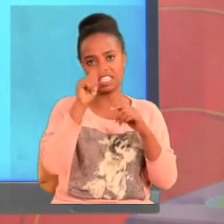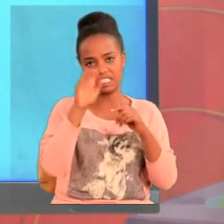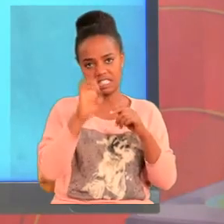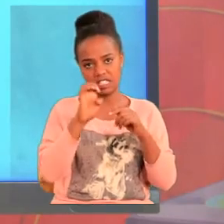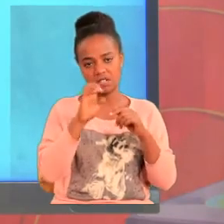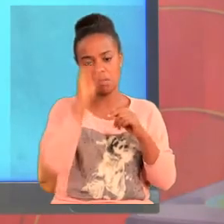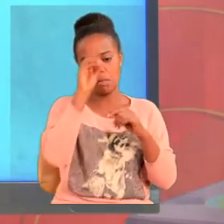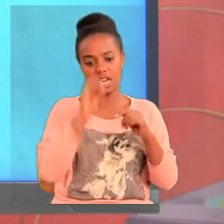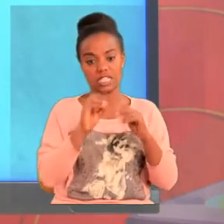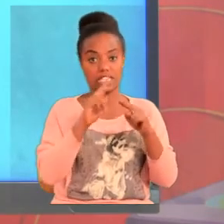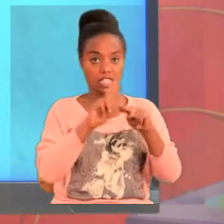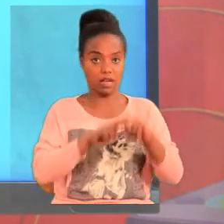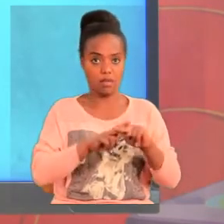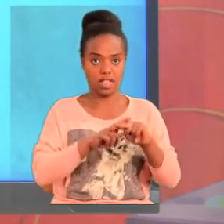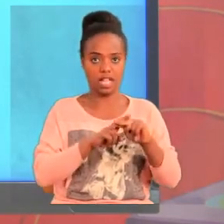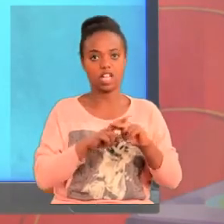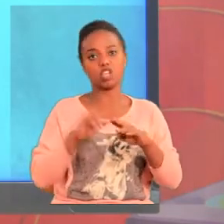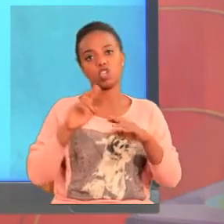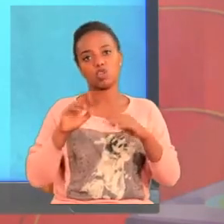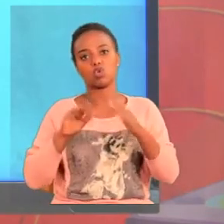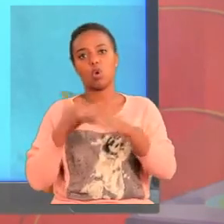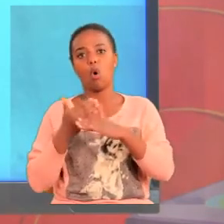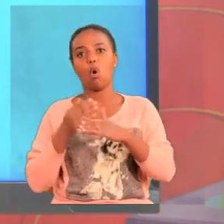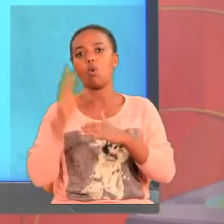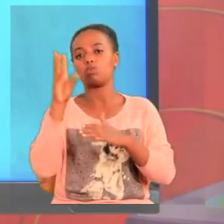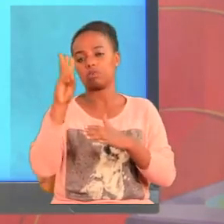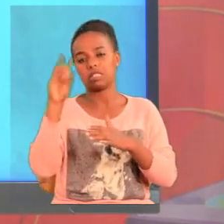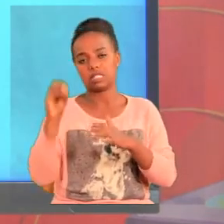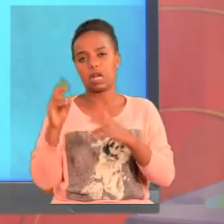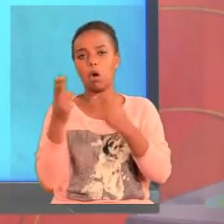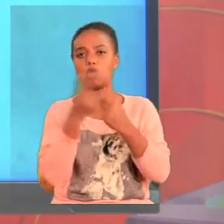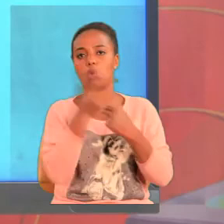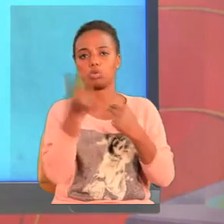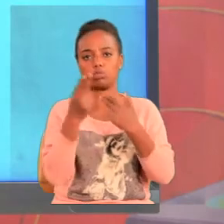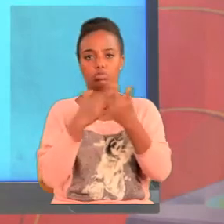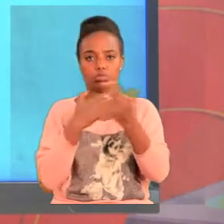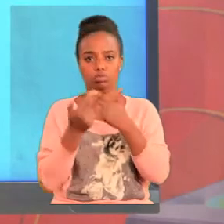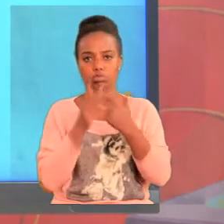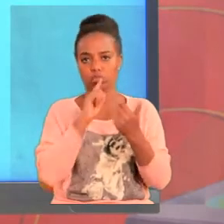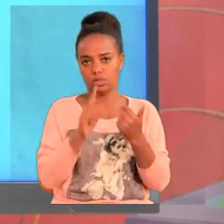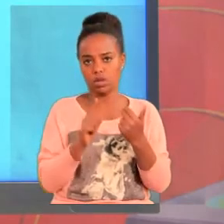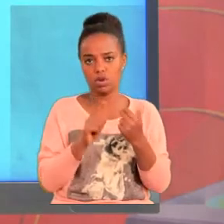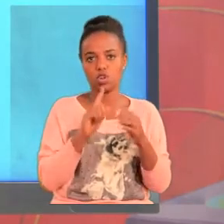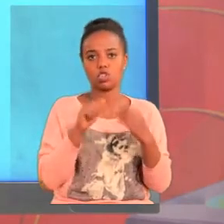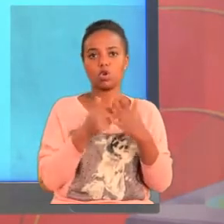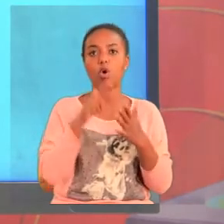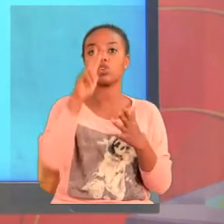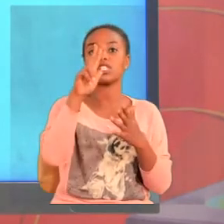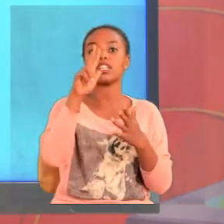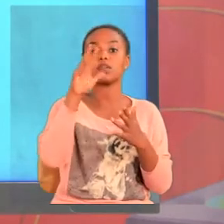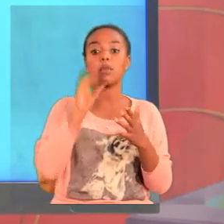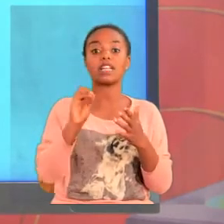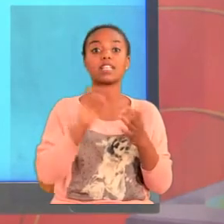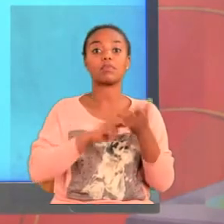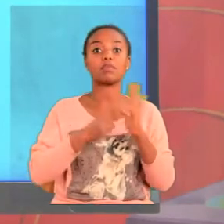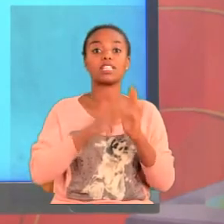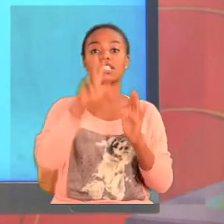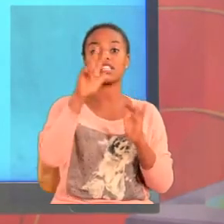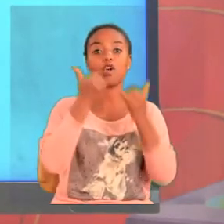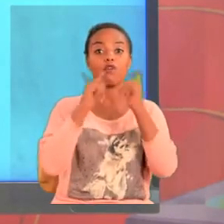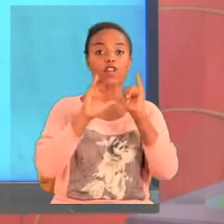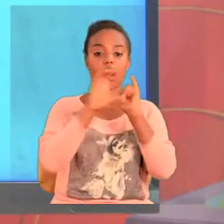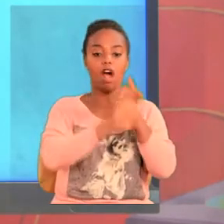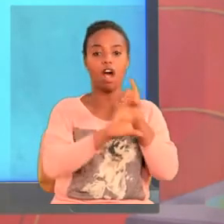calculate the percentage. So simply you multiply the two. Therefore you will have this one. 3% means this 3 over